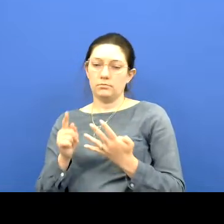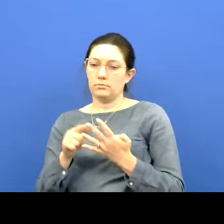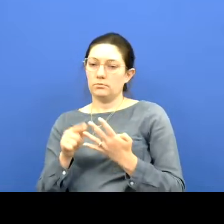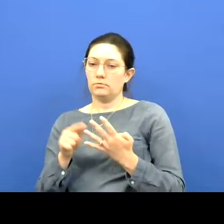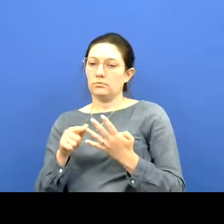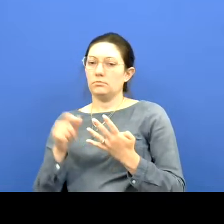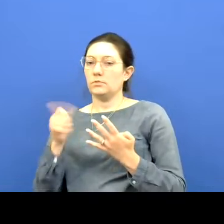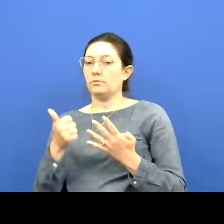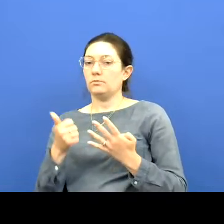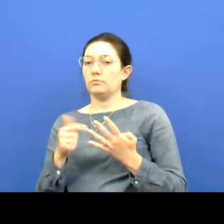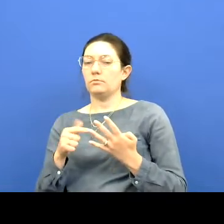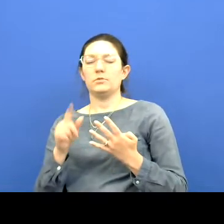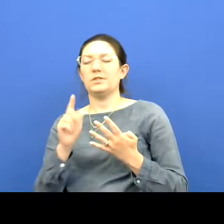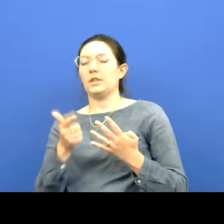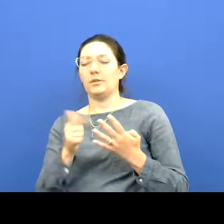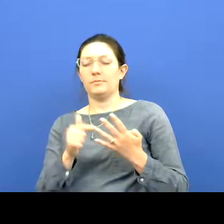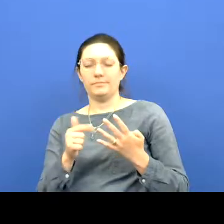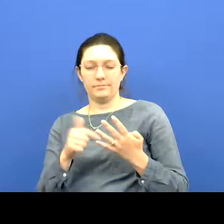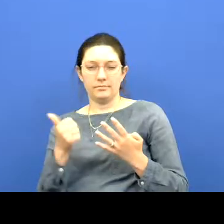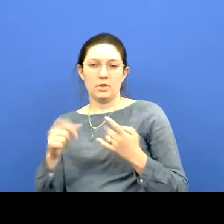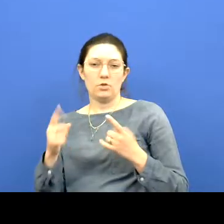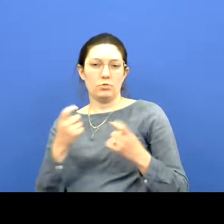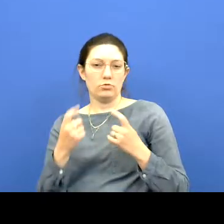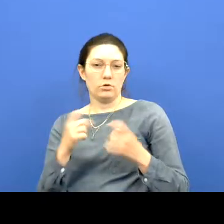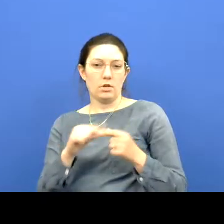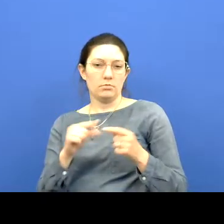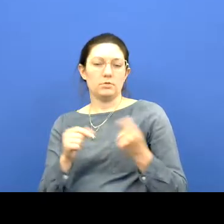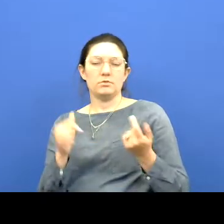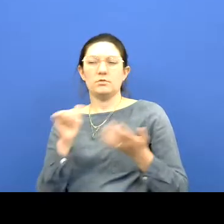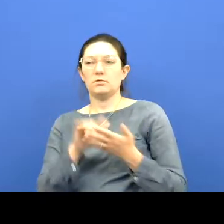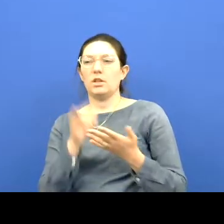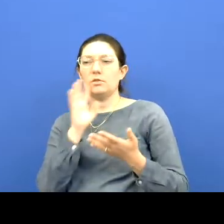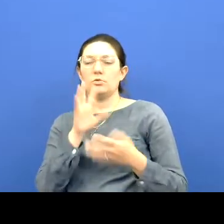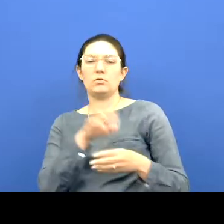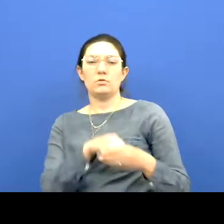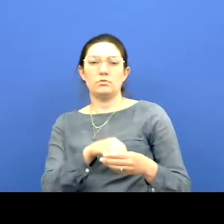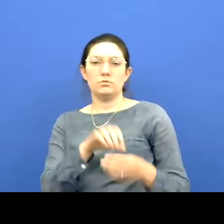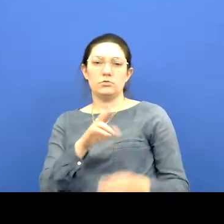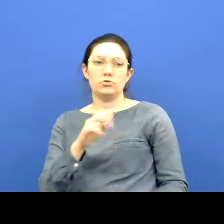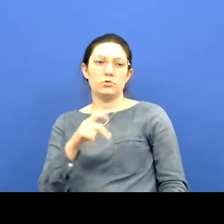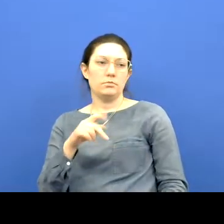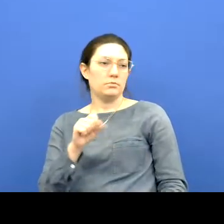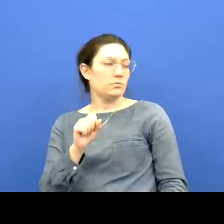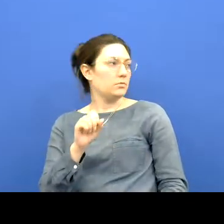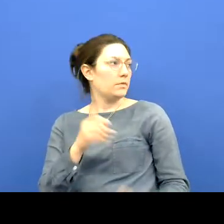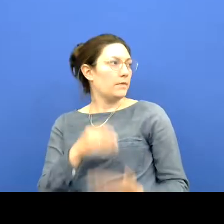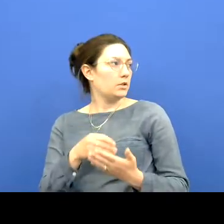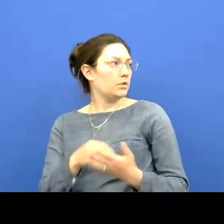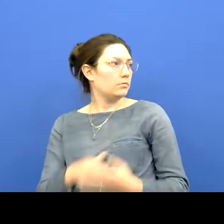Any questions, comments? This is mostly to fold in the CHIPS funding. Mhm.